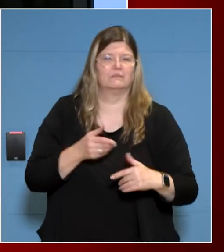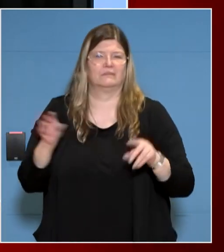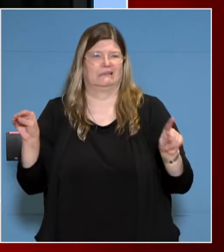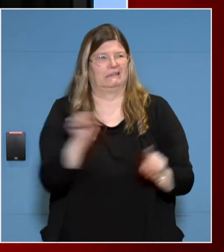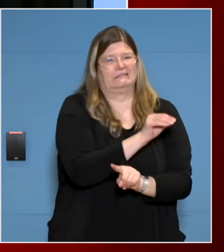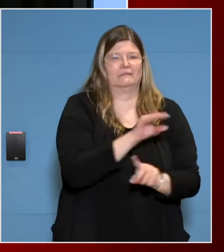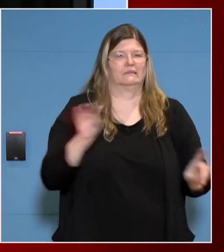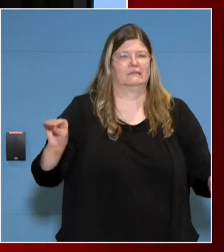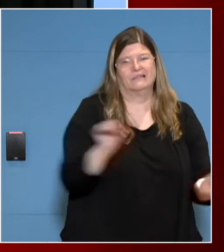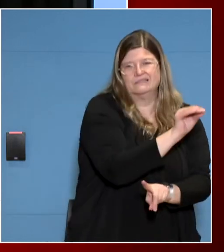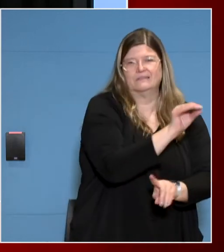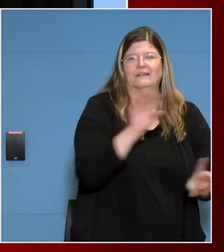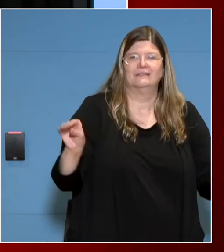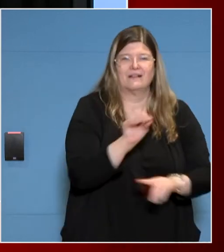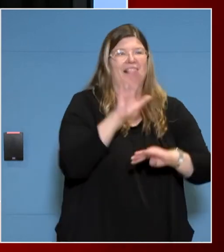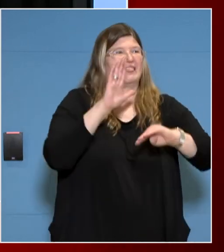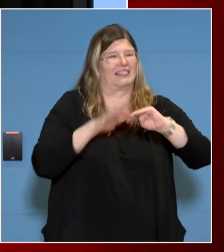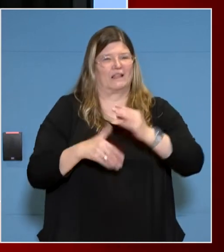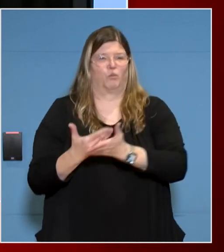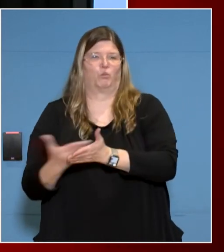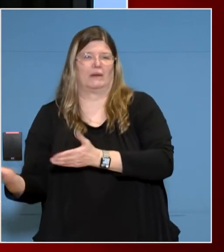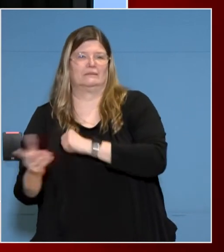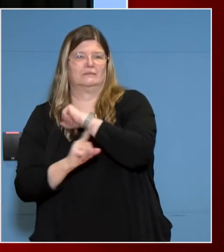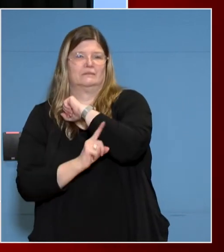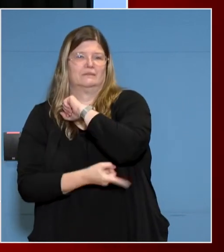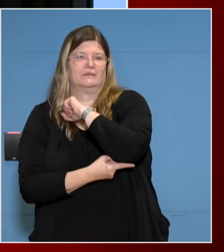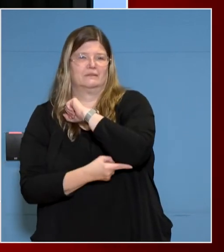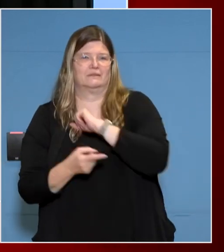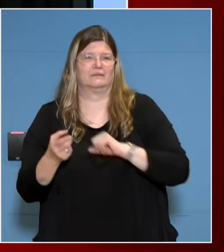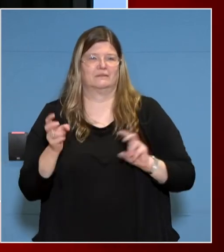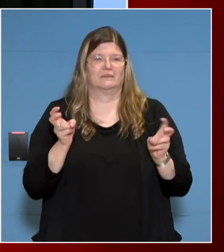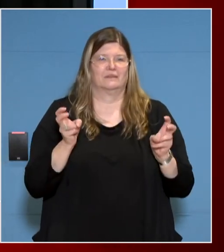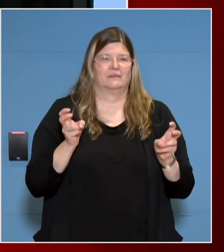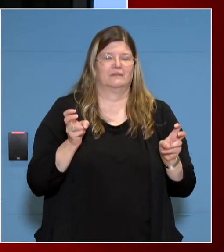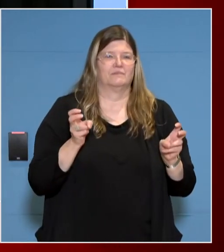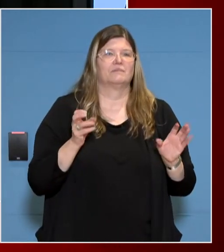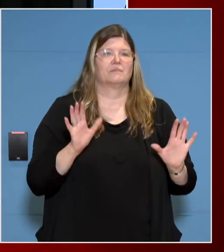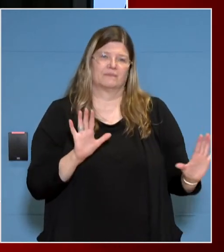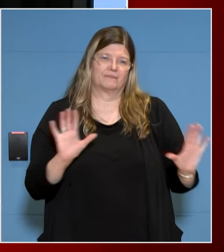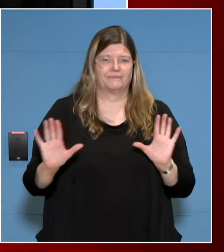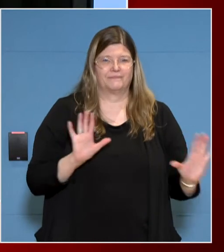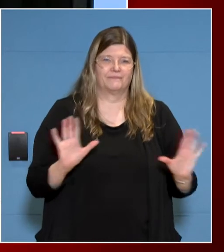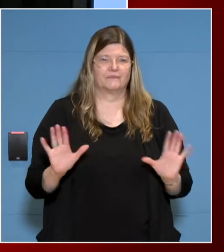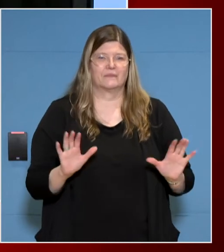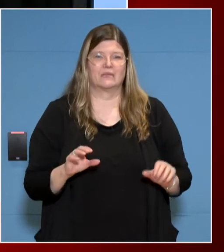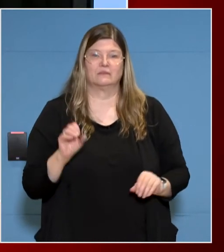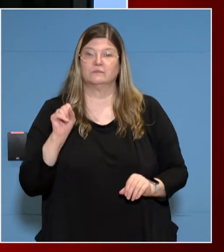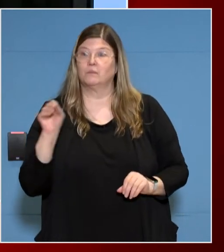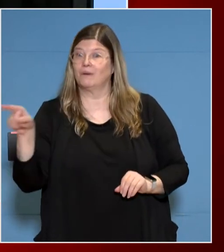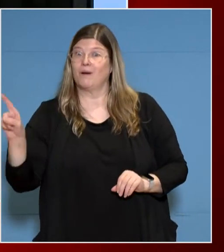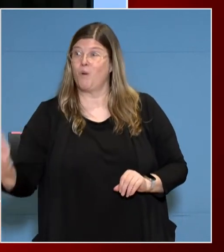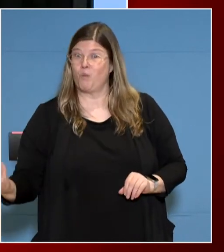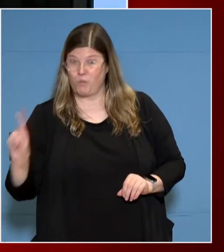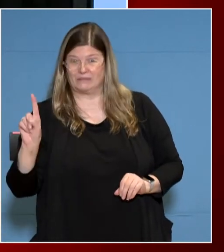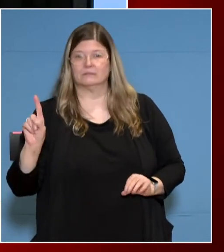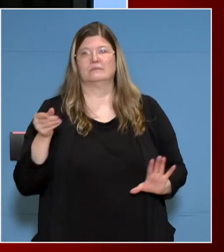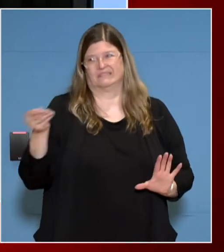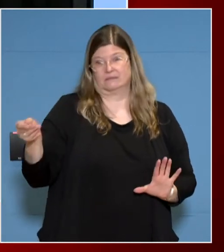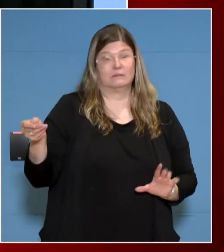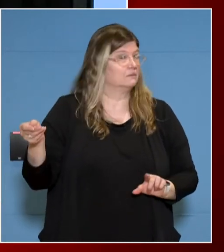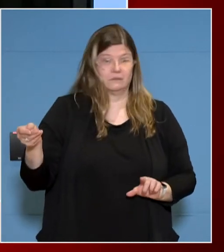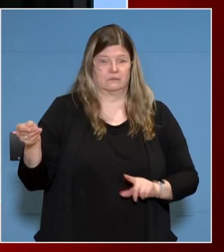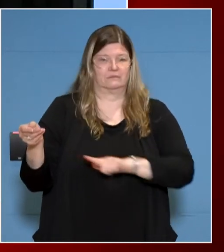are going to not be getting the vaccine. They'll be getting it to those essential workers who should be eligible. So that's what will